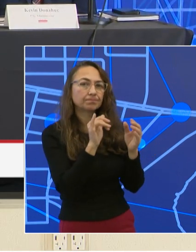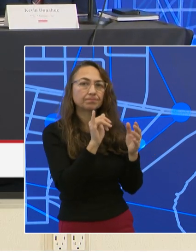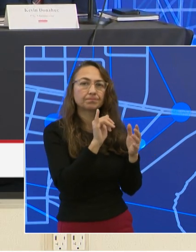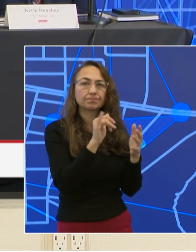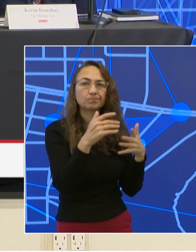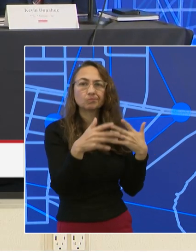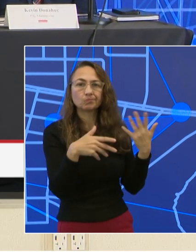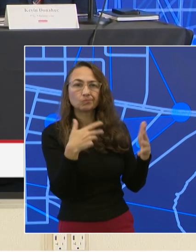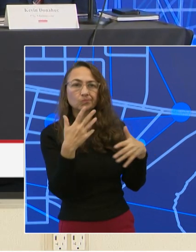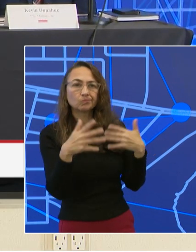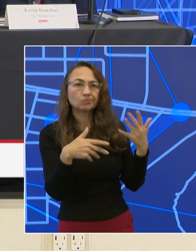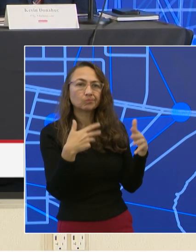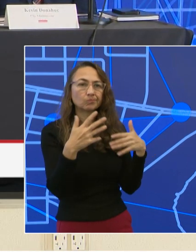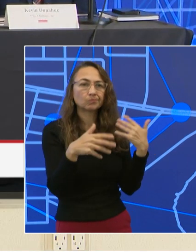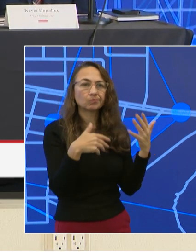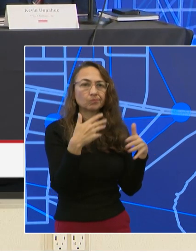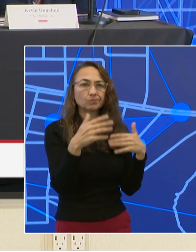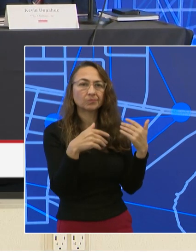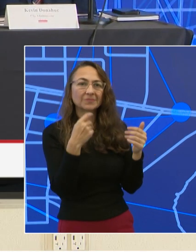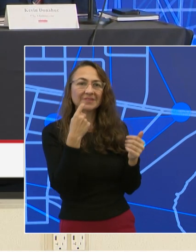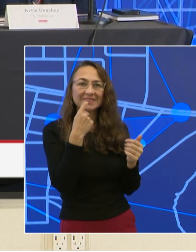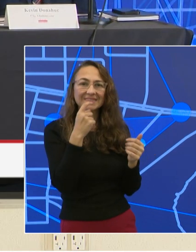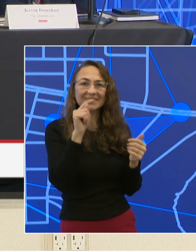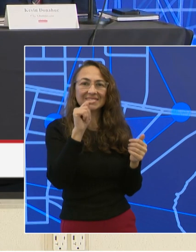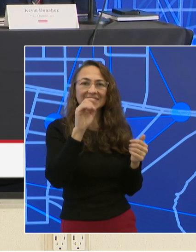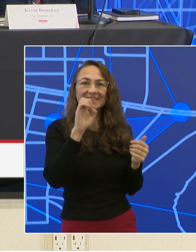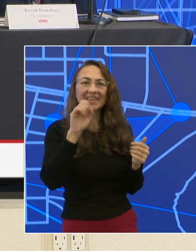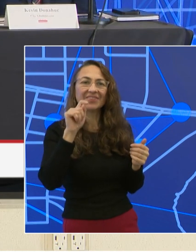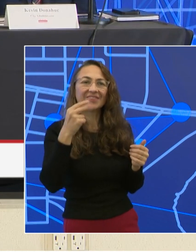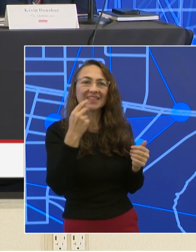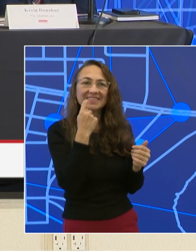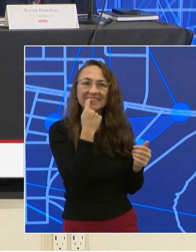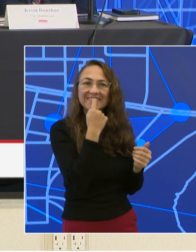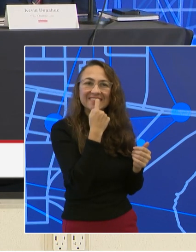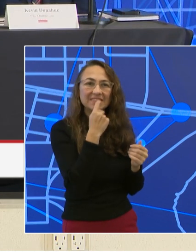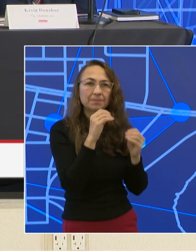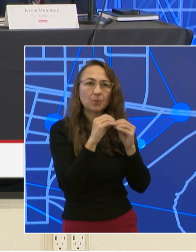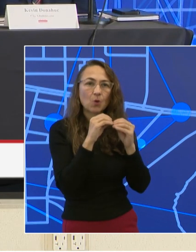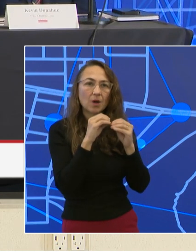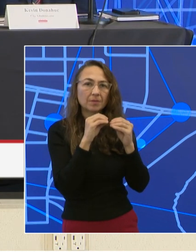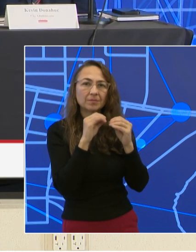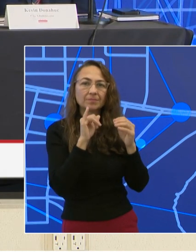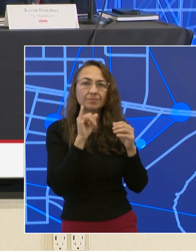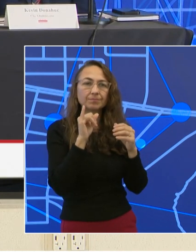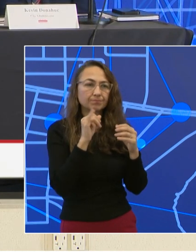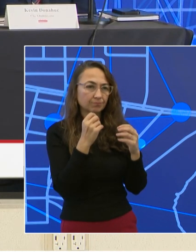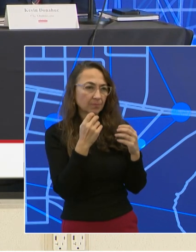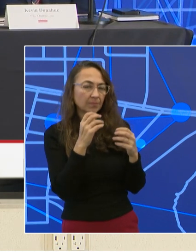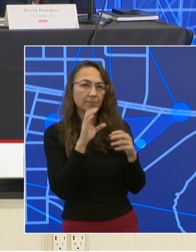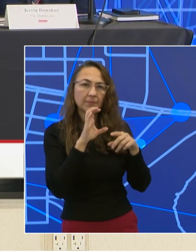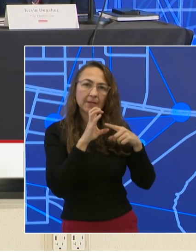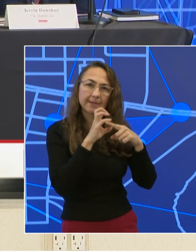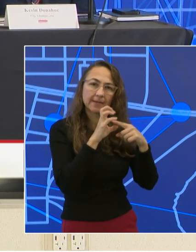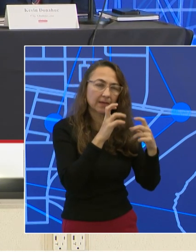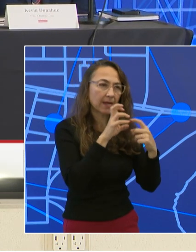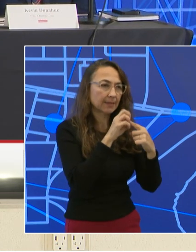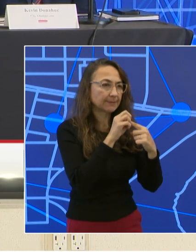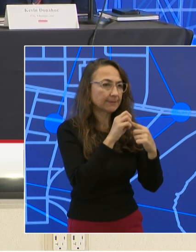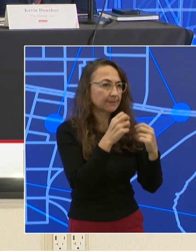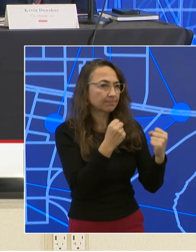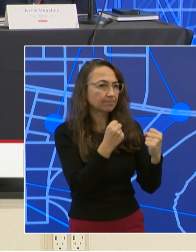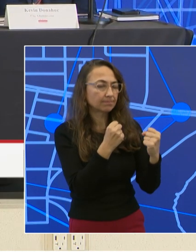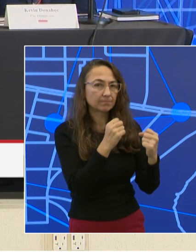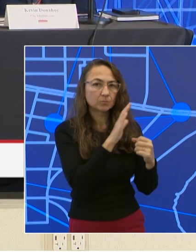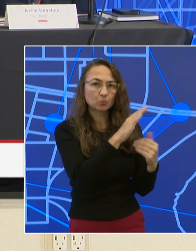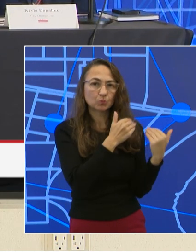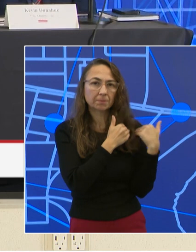to hold folks accountable. I think our officers feel like they can be police officers because of some of the policy changes. And I think, again,